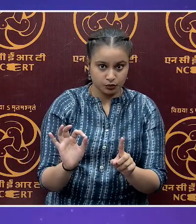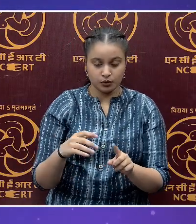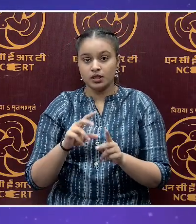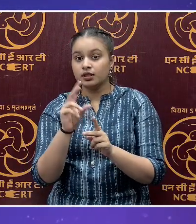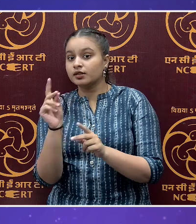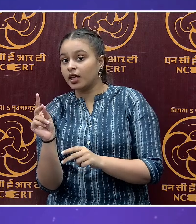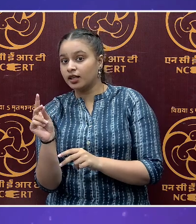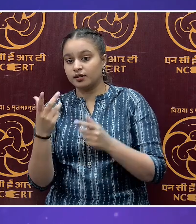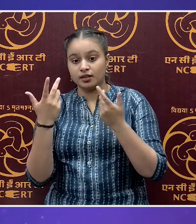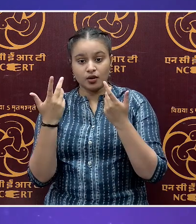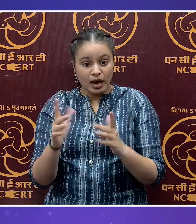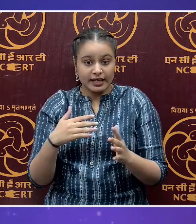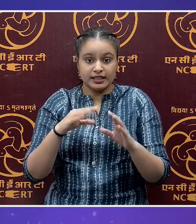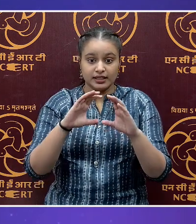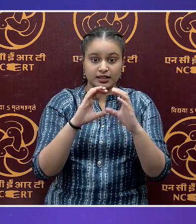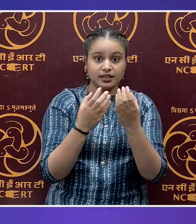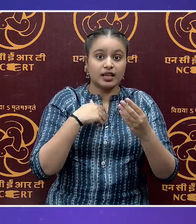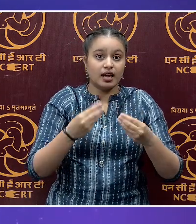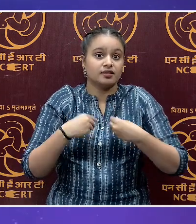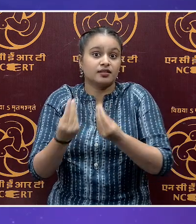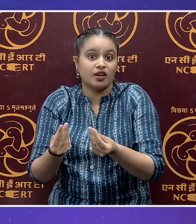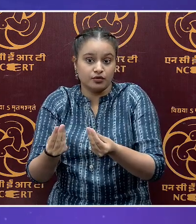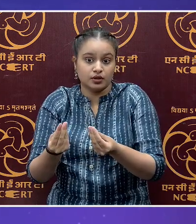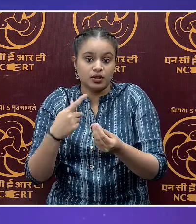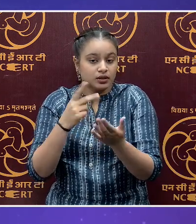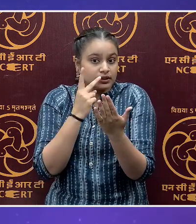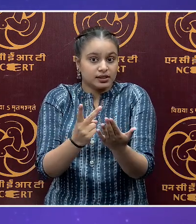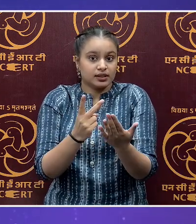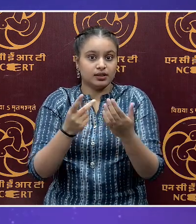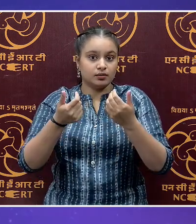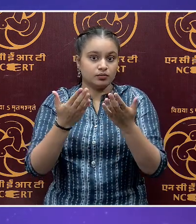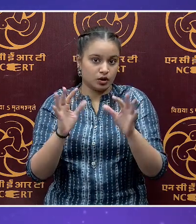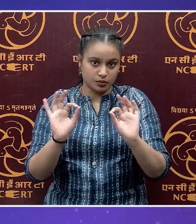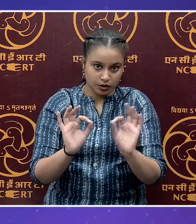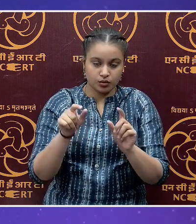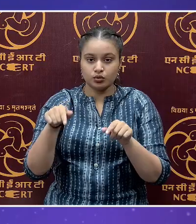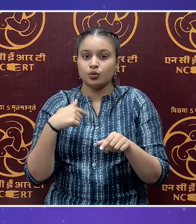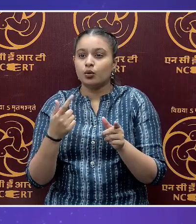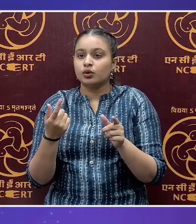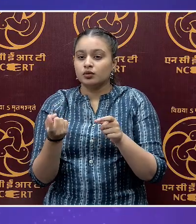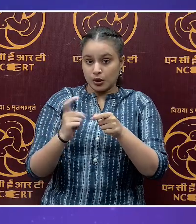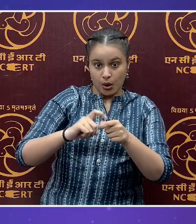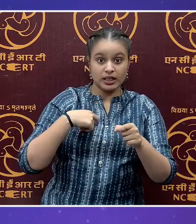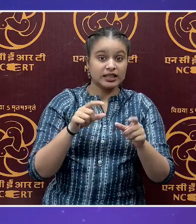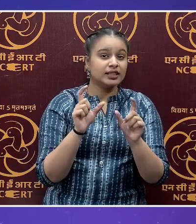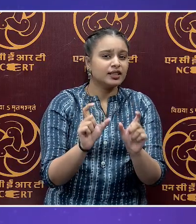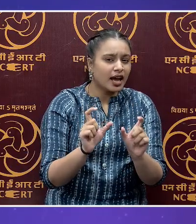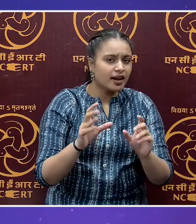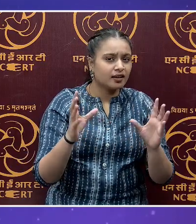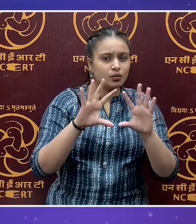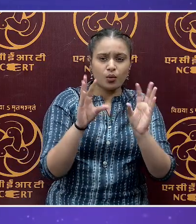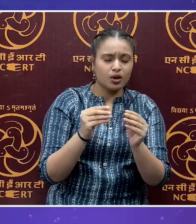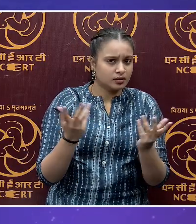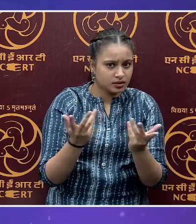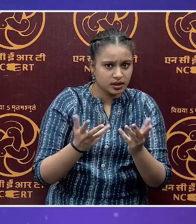not found any type of class assigned to them. So, what type of care they should take care when they are logging, and how they get this list and